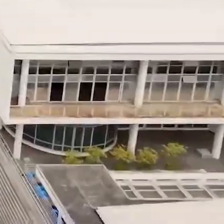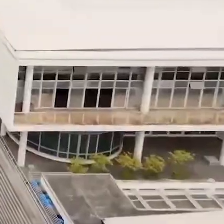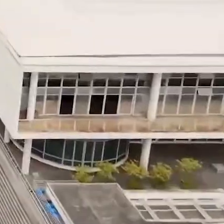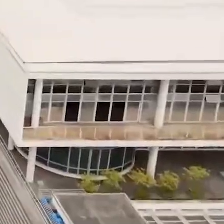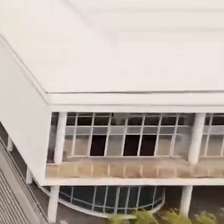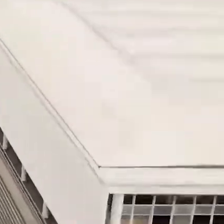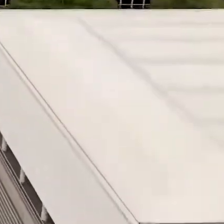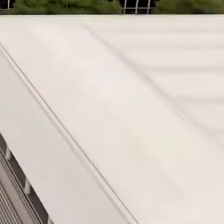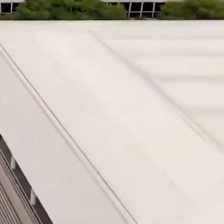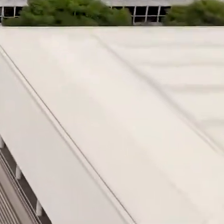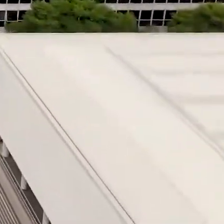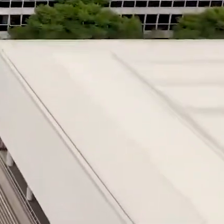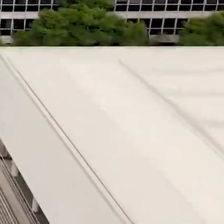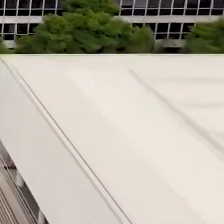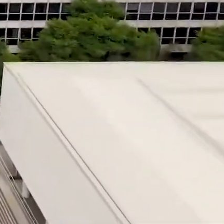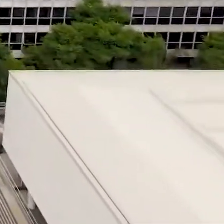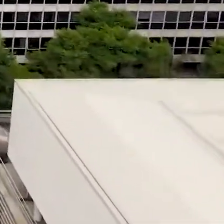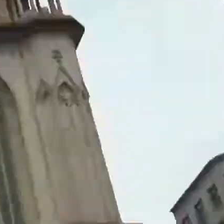We'll be right back.